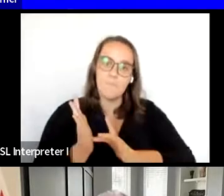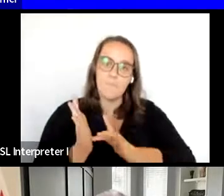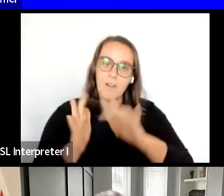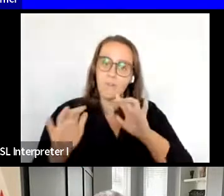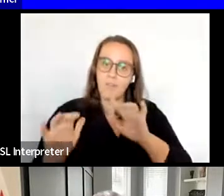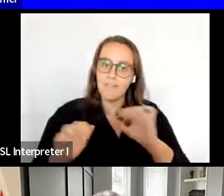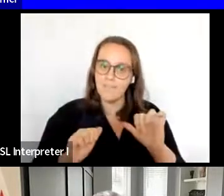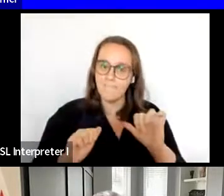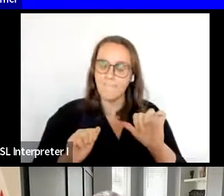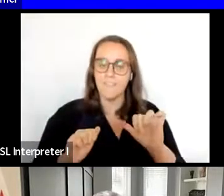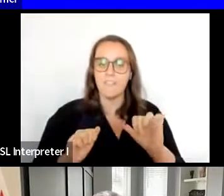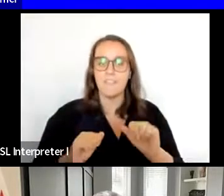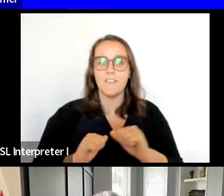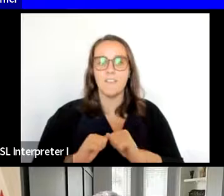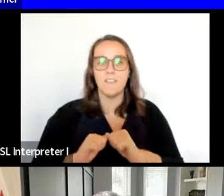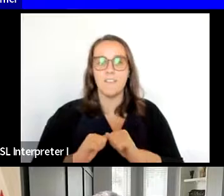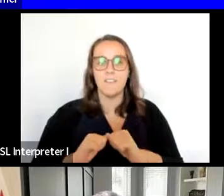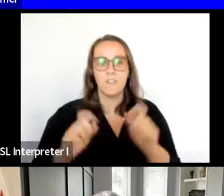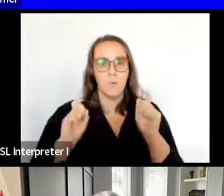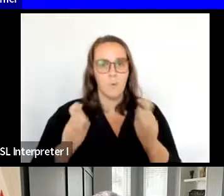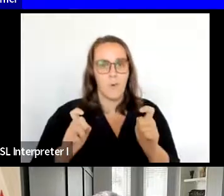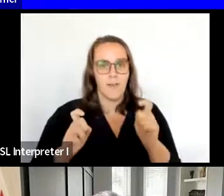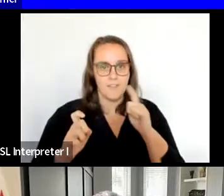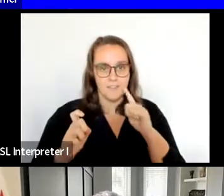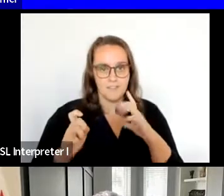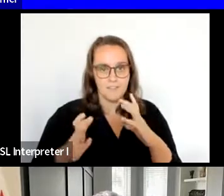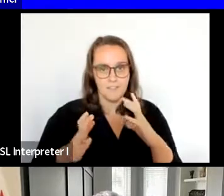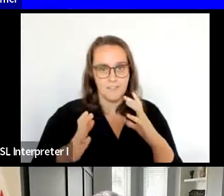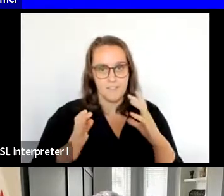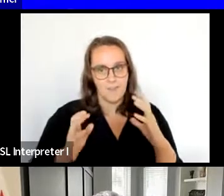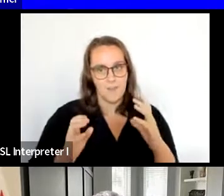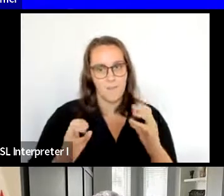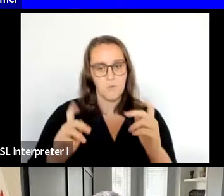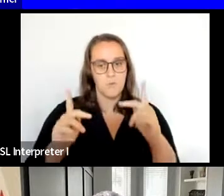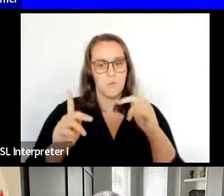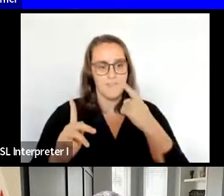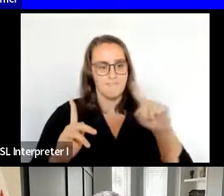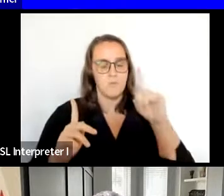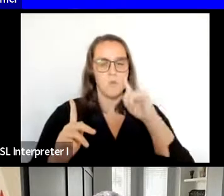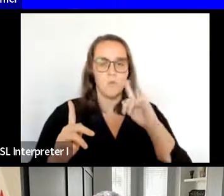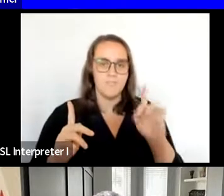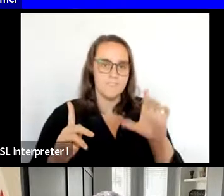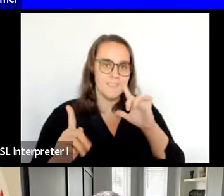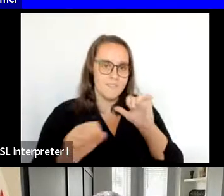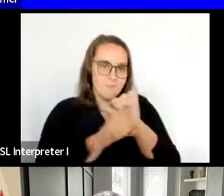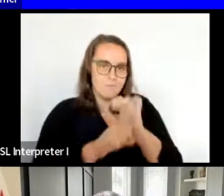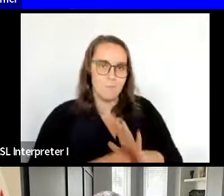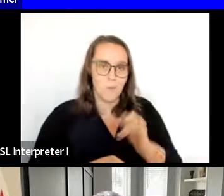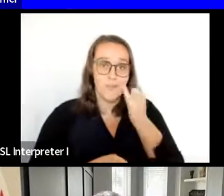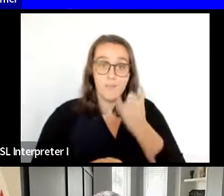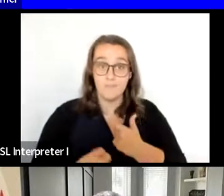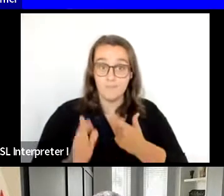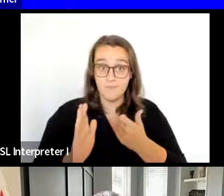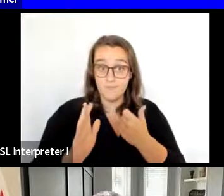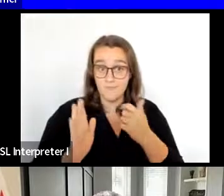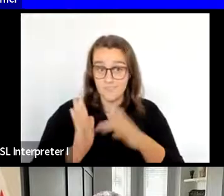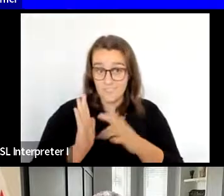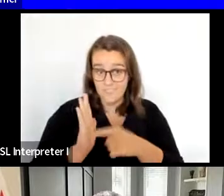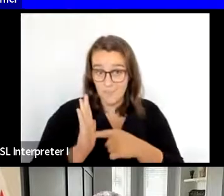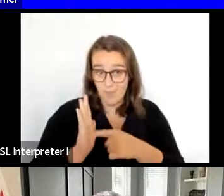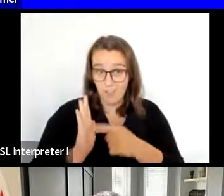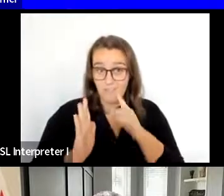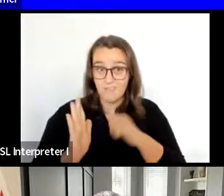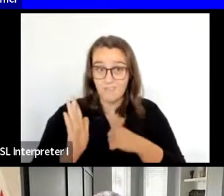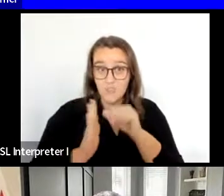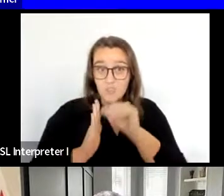as well, to grant that opportunity to district employees for if they have a surgery or